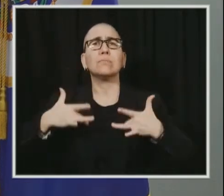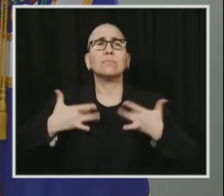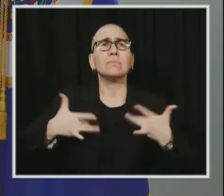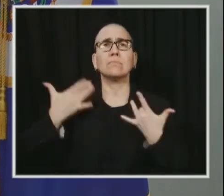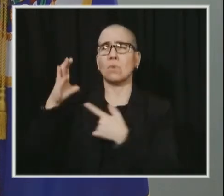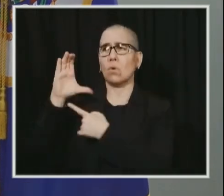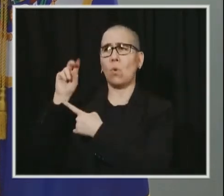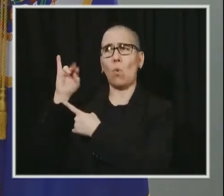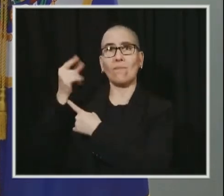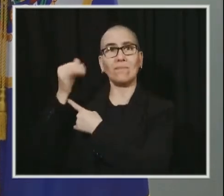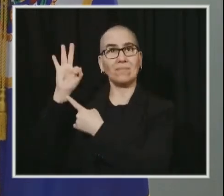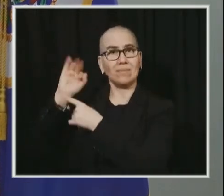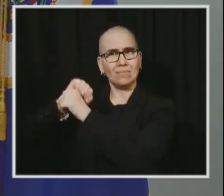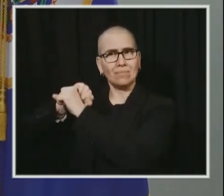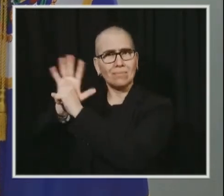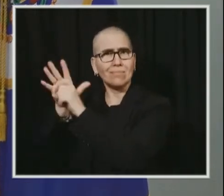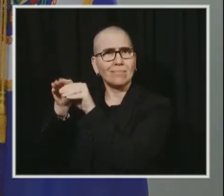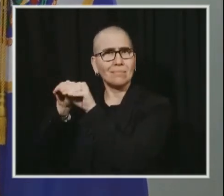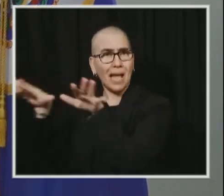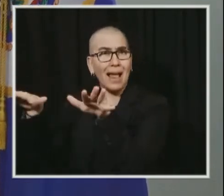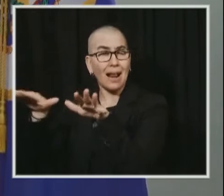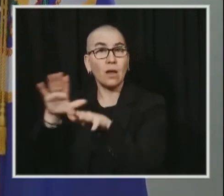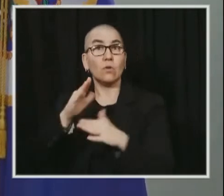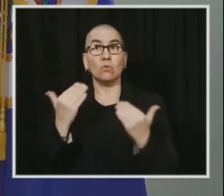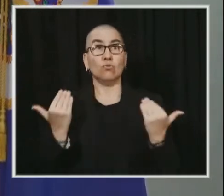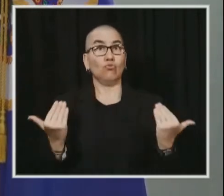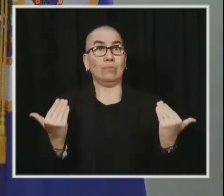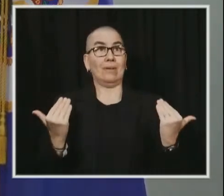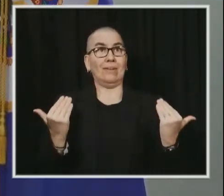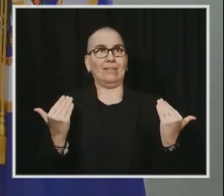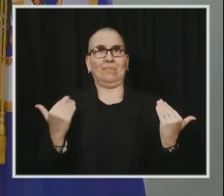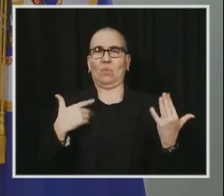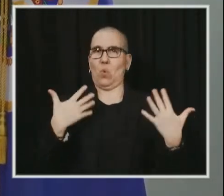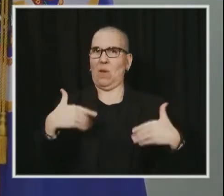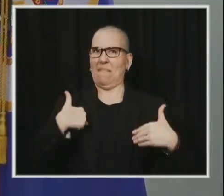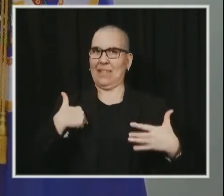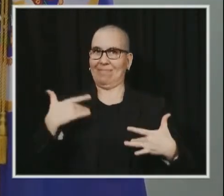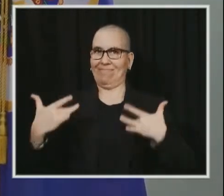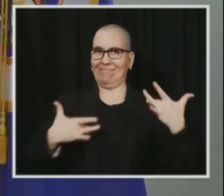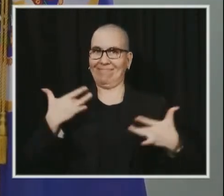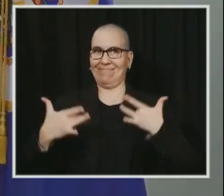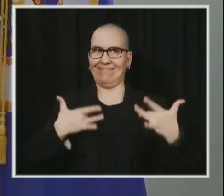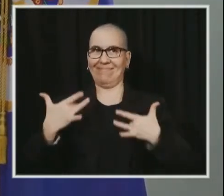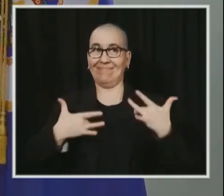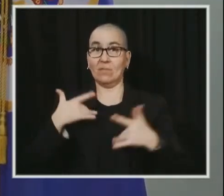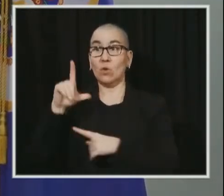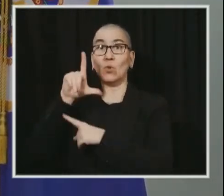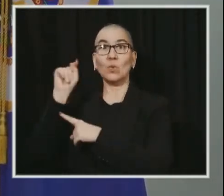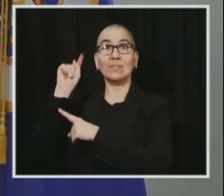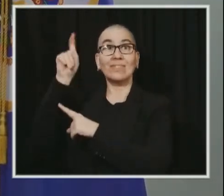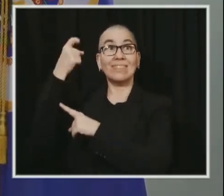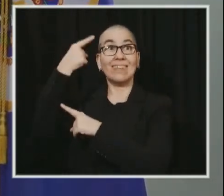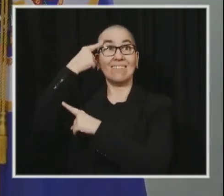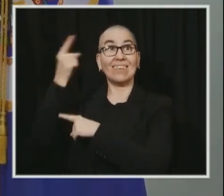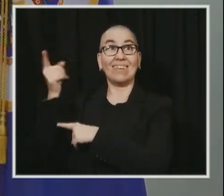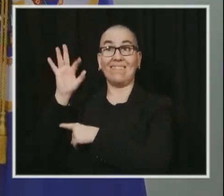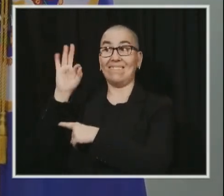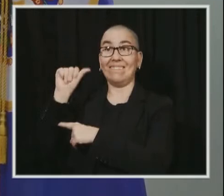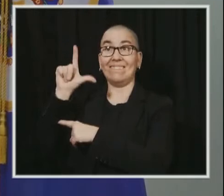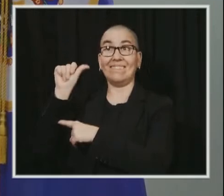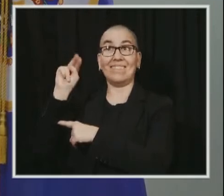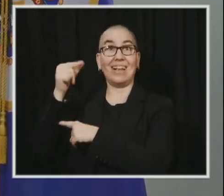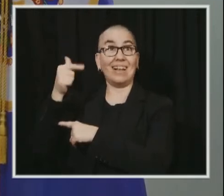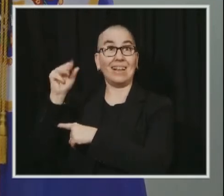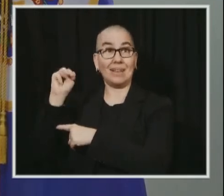pandemic, today's a day that all of us have been looking for. I'm going to be joined today by Lieutenant Governor Flanagan, by Commissioner Malcolm, and then you're going to hear